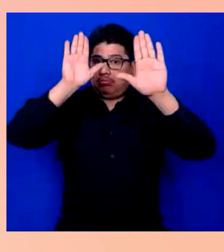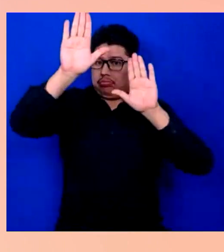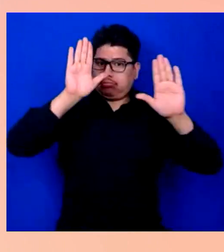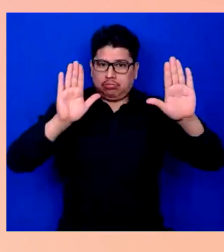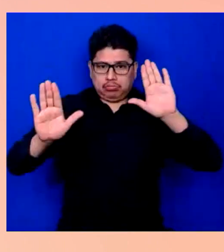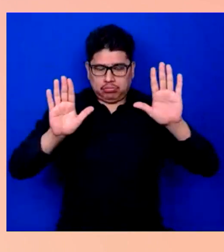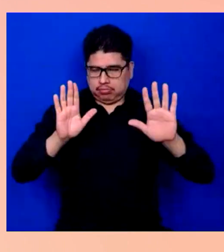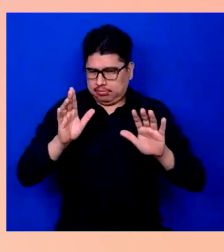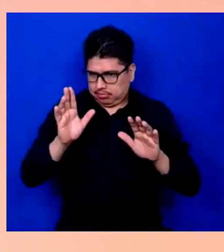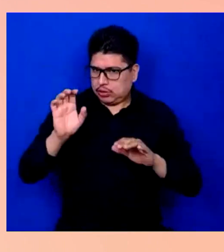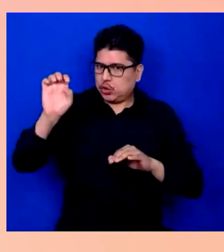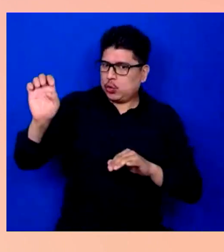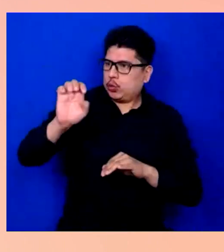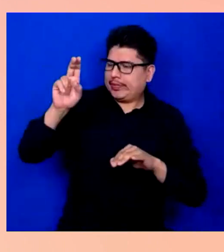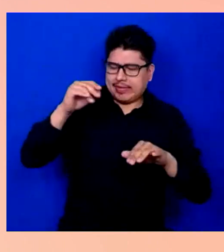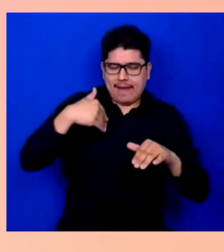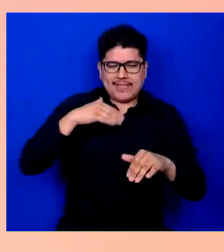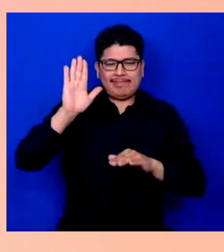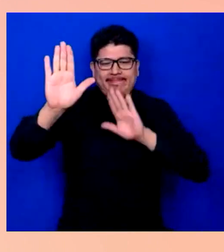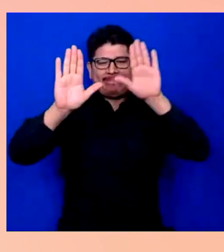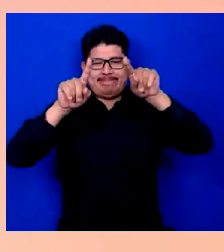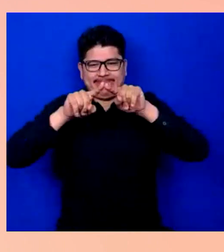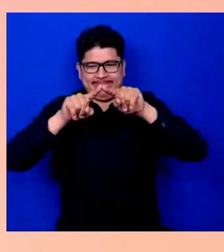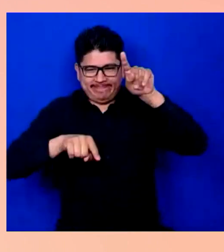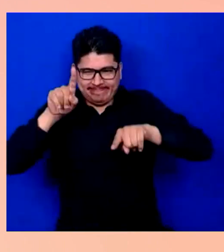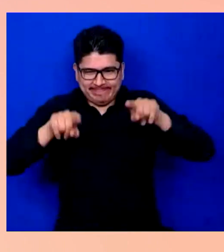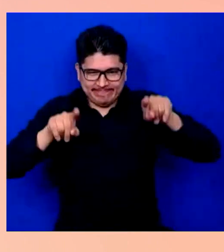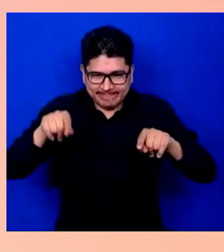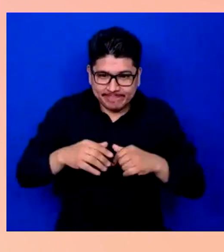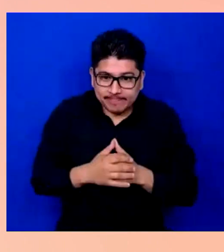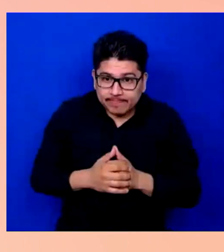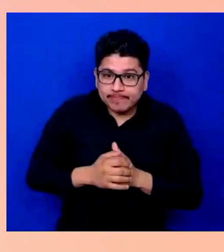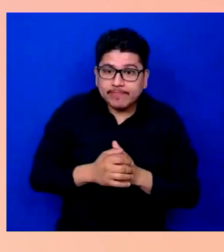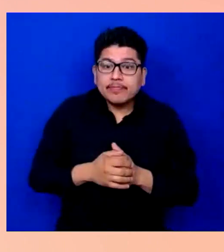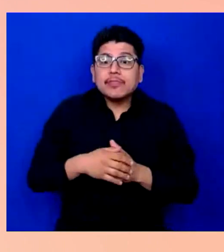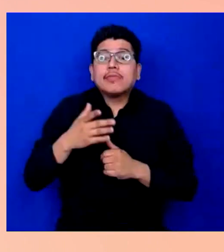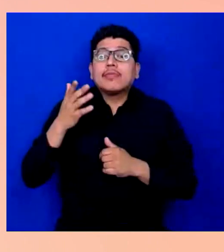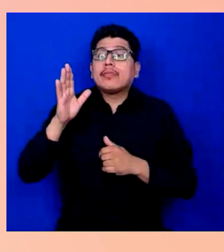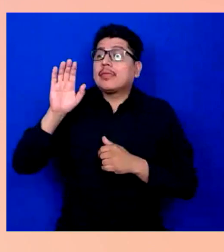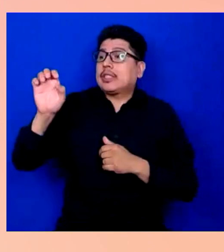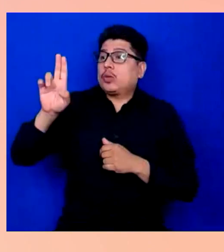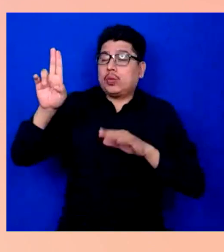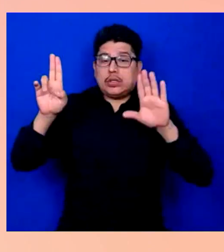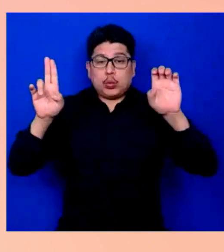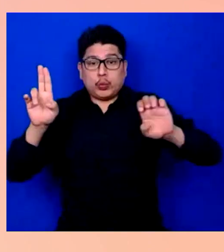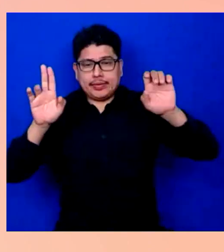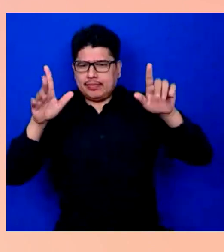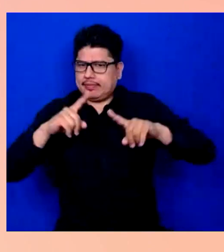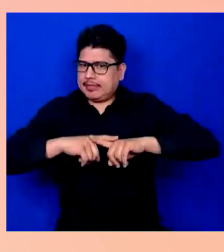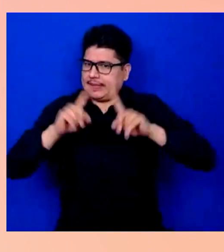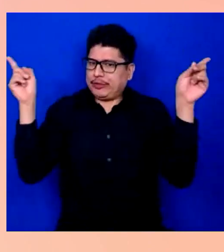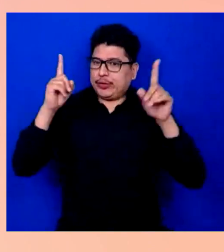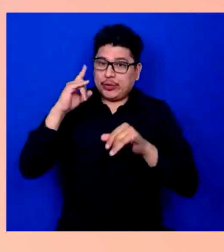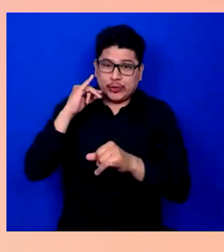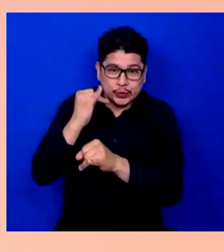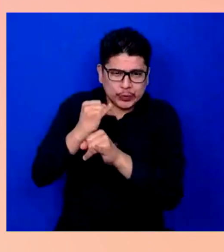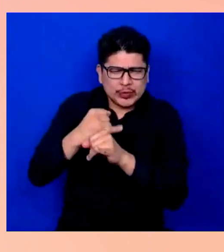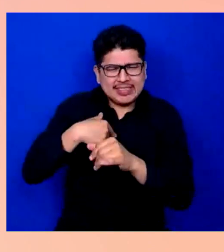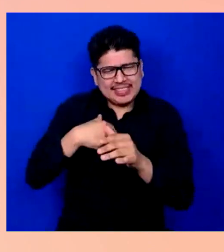what we are trying to do is, well, encourage the European institutions to do, because as EDF we can